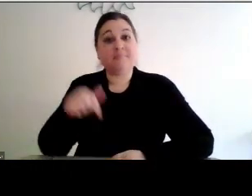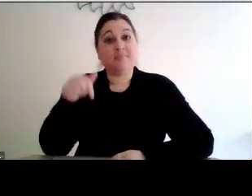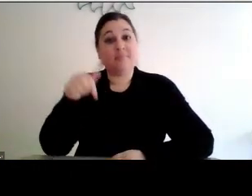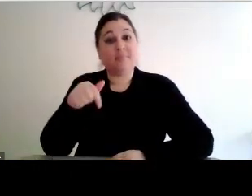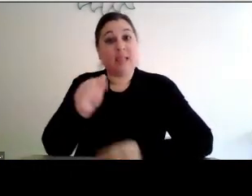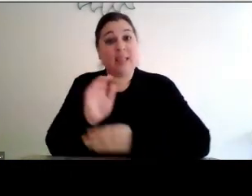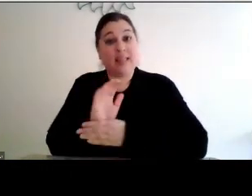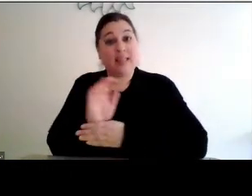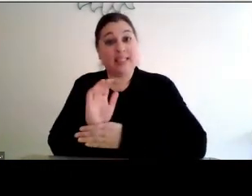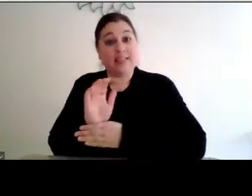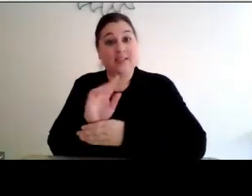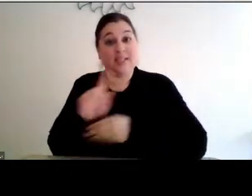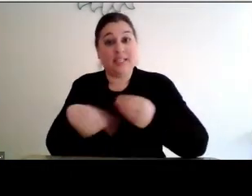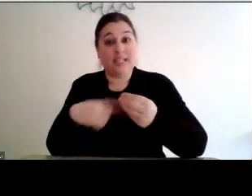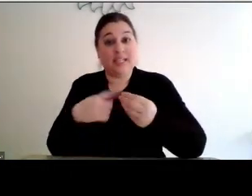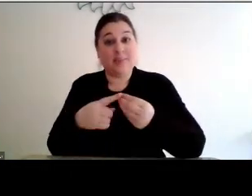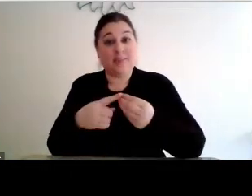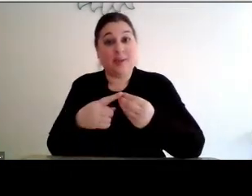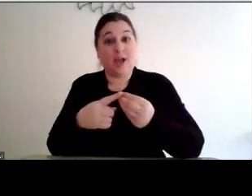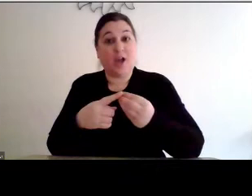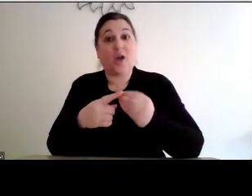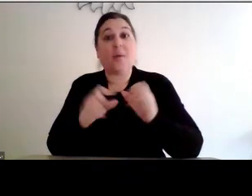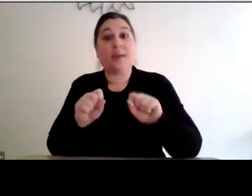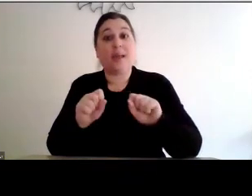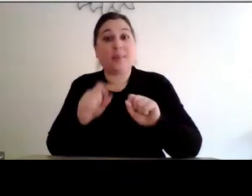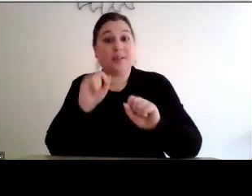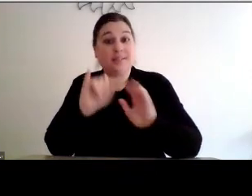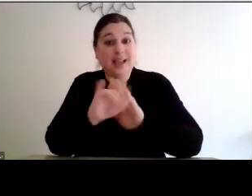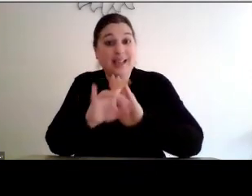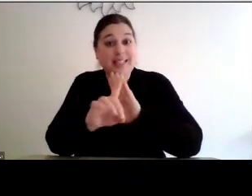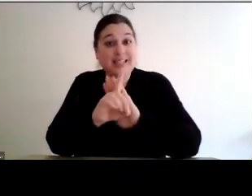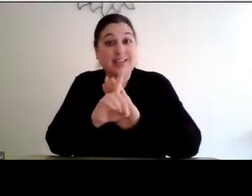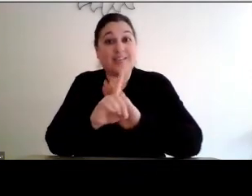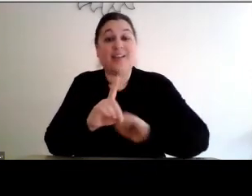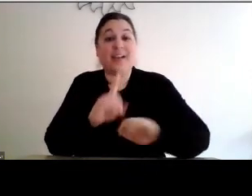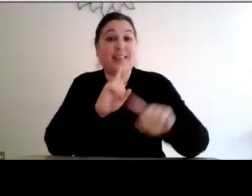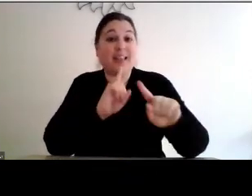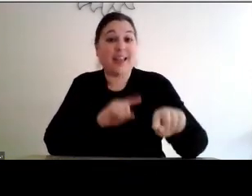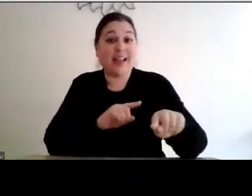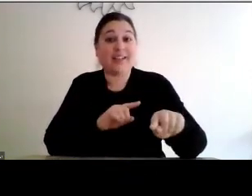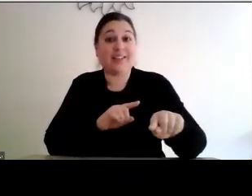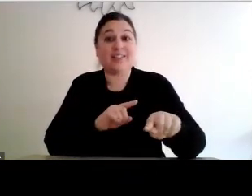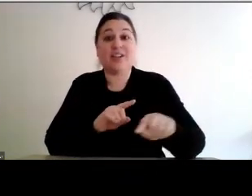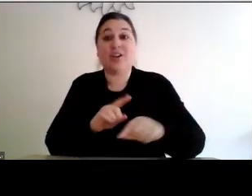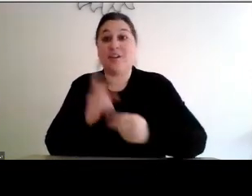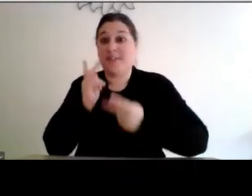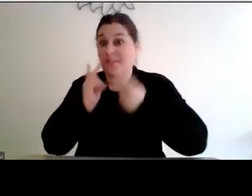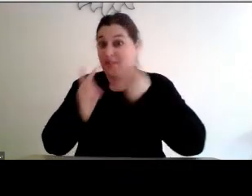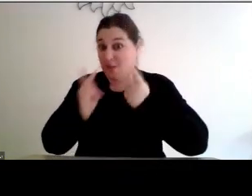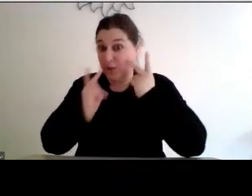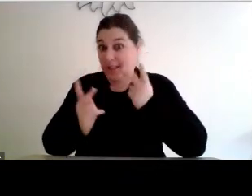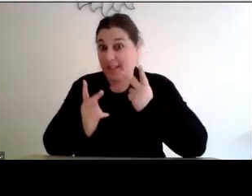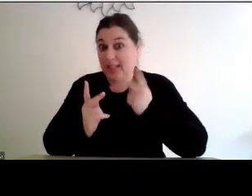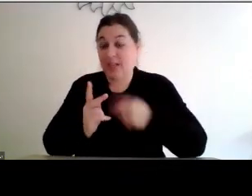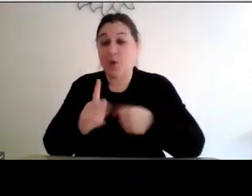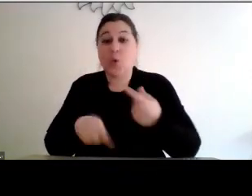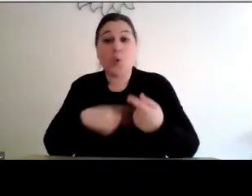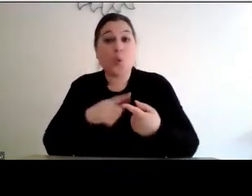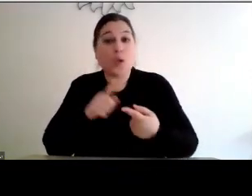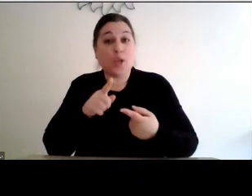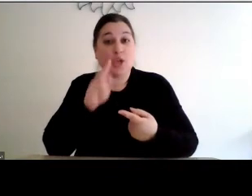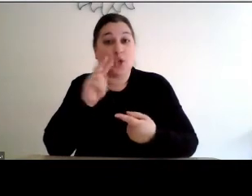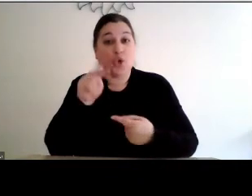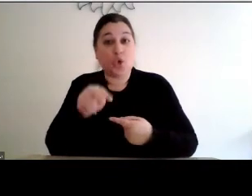This video is about finding solutions visually for the system of equations. If we give you